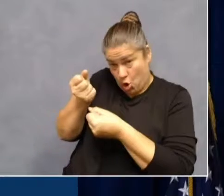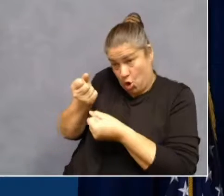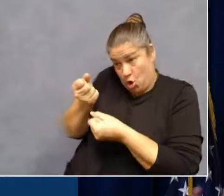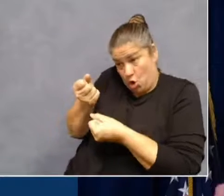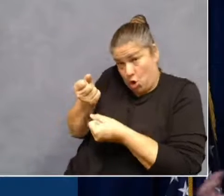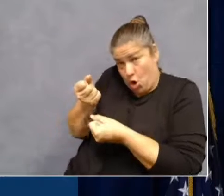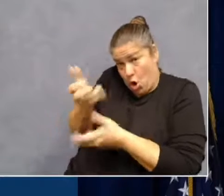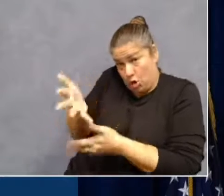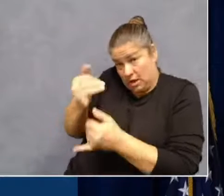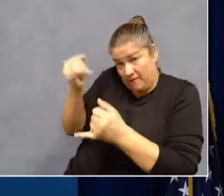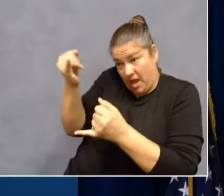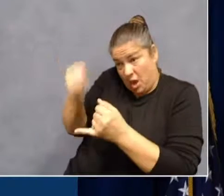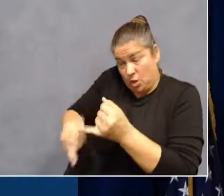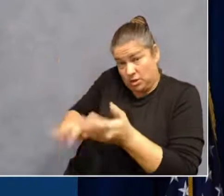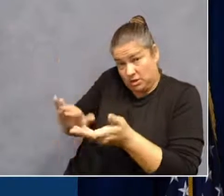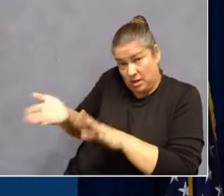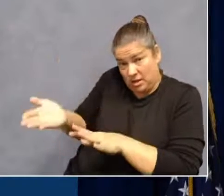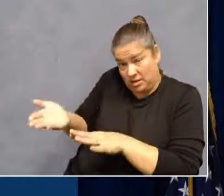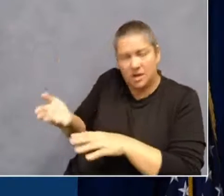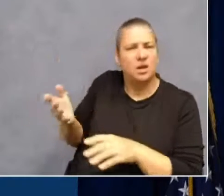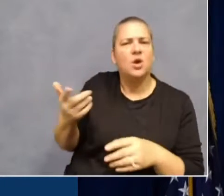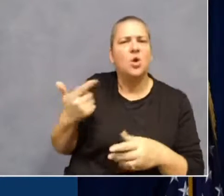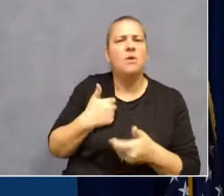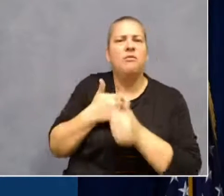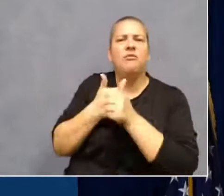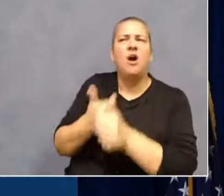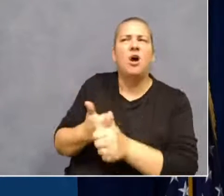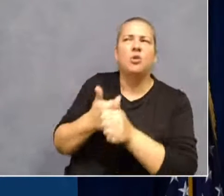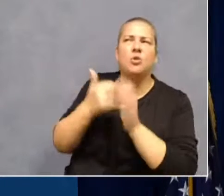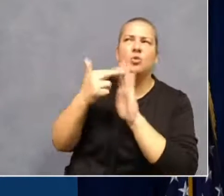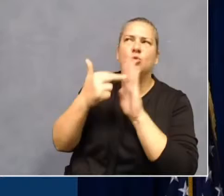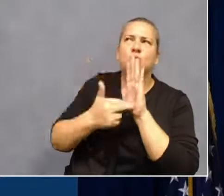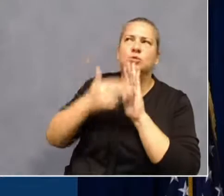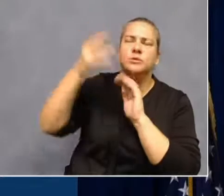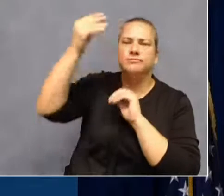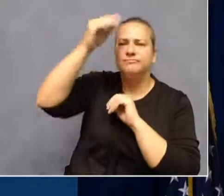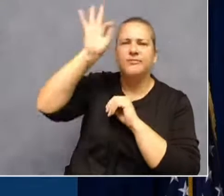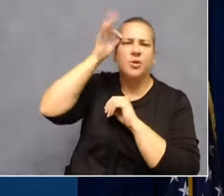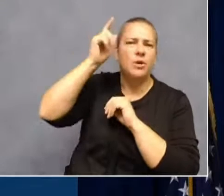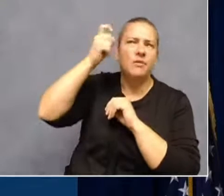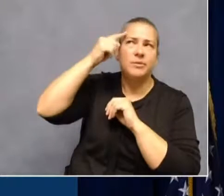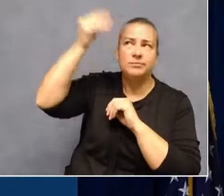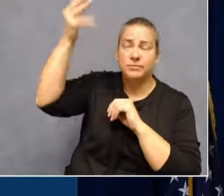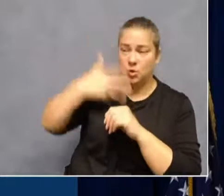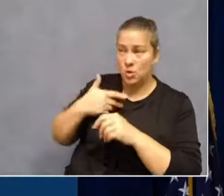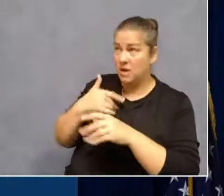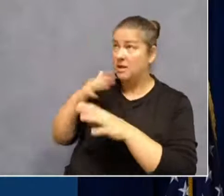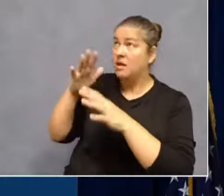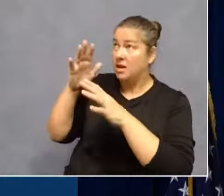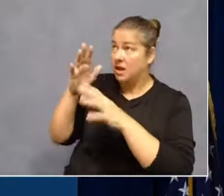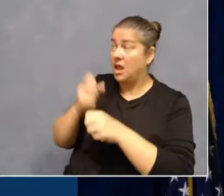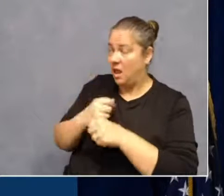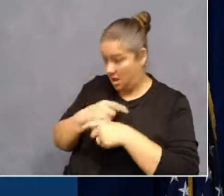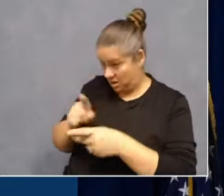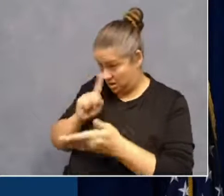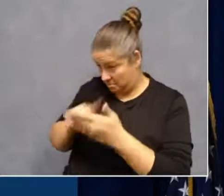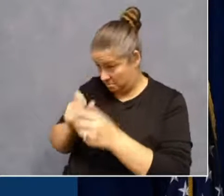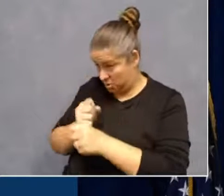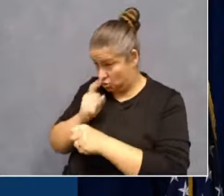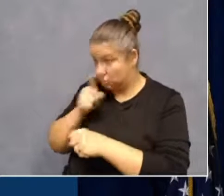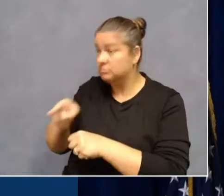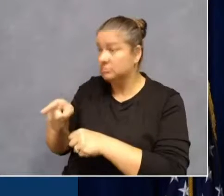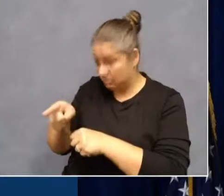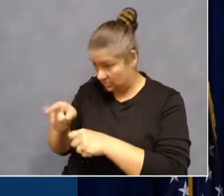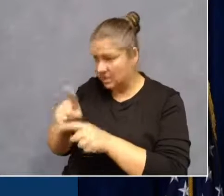the guidelines that have been given to us by the federal government. These are Kentuckians that I believe, but